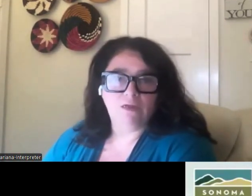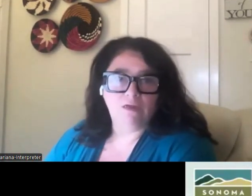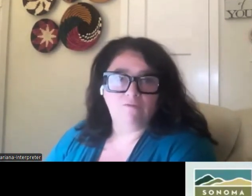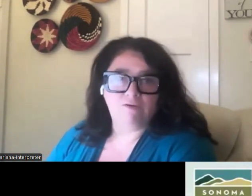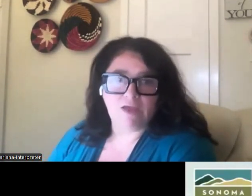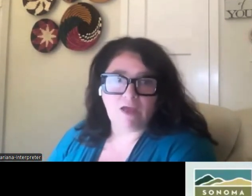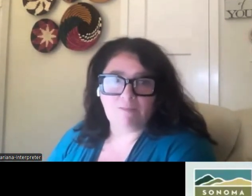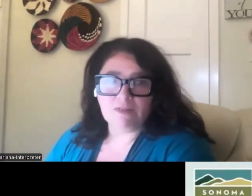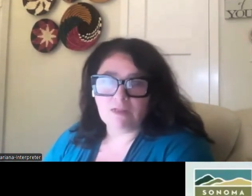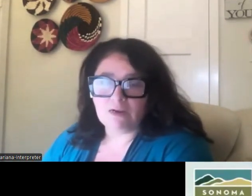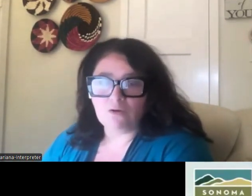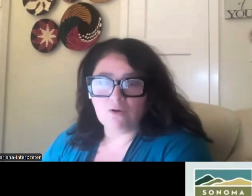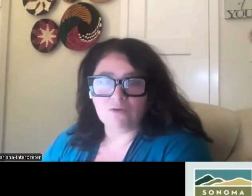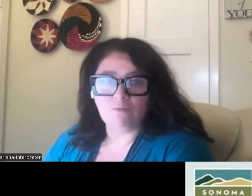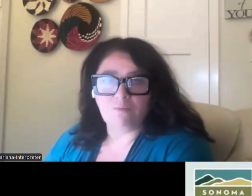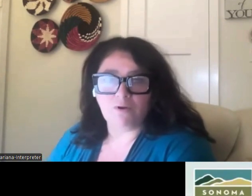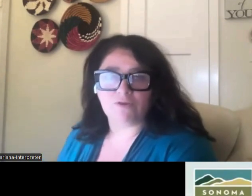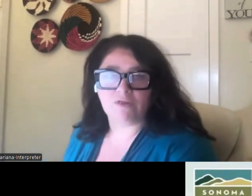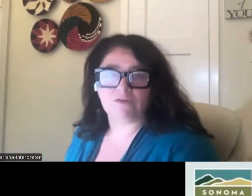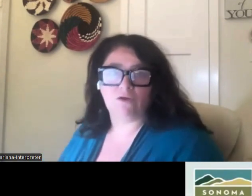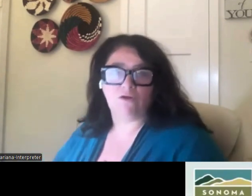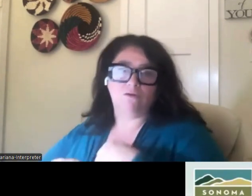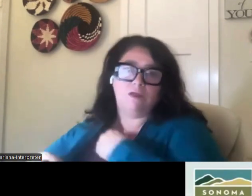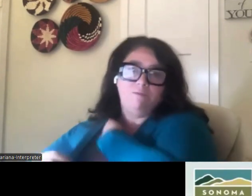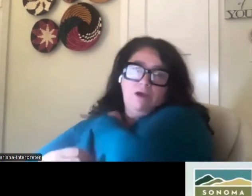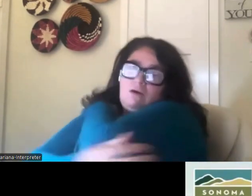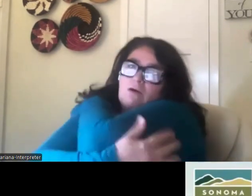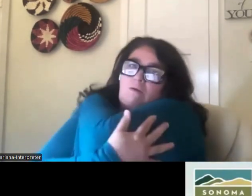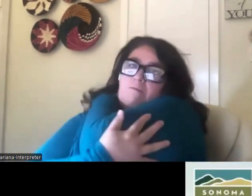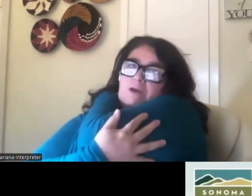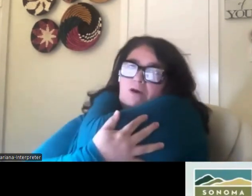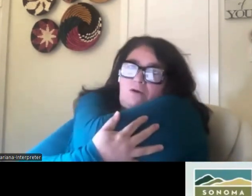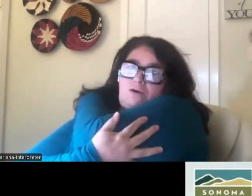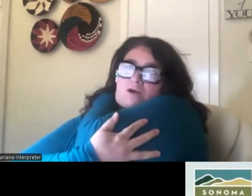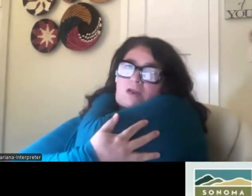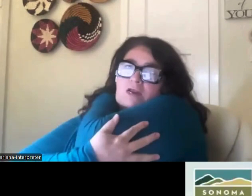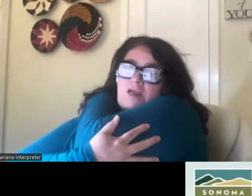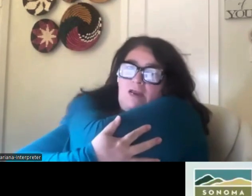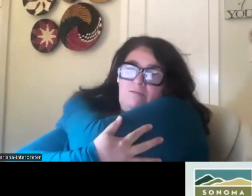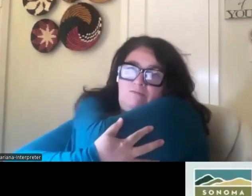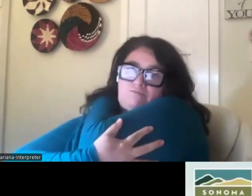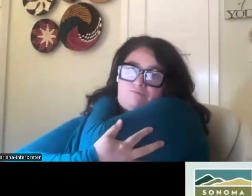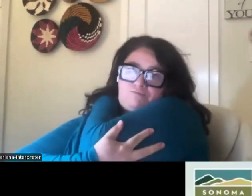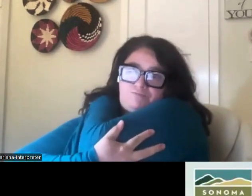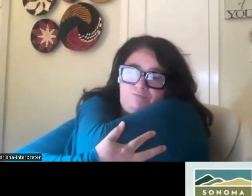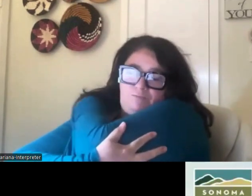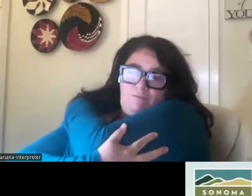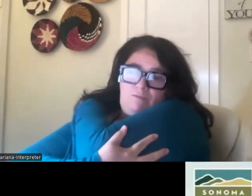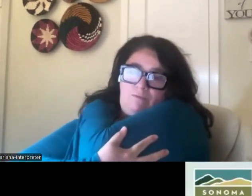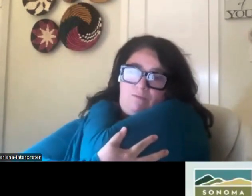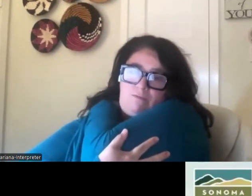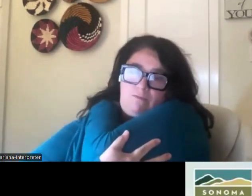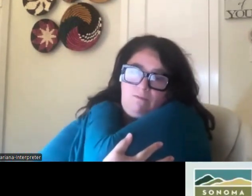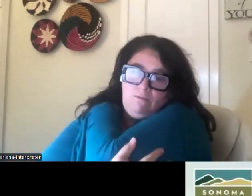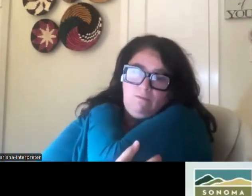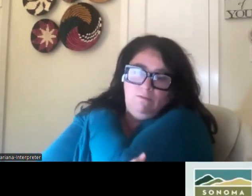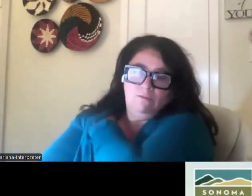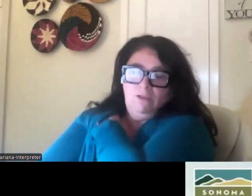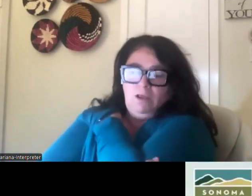it is a nonlinear process and it can lead to tipping points in ecosystems. Kind of